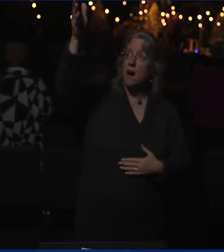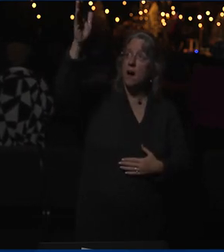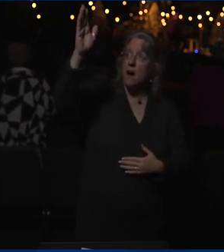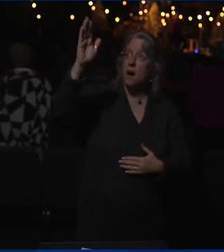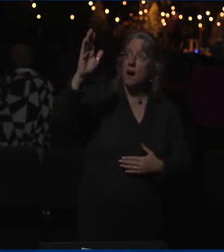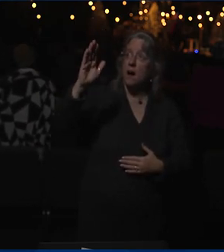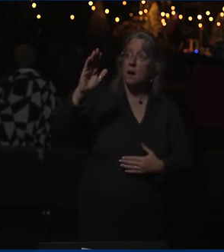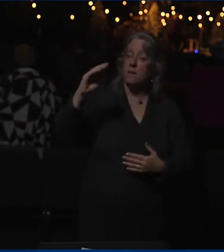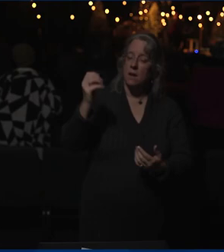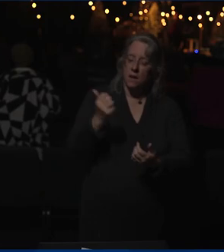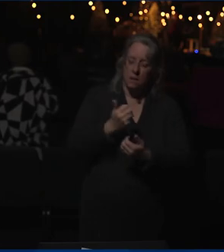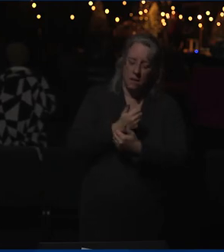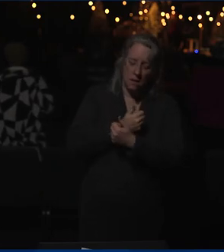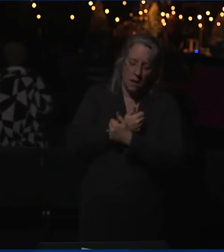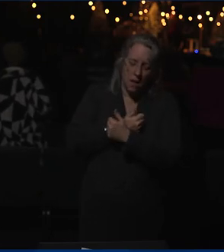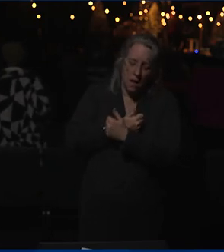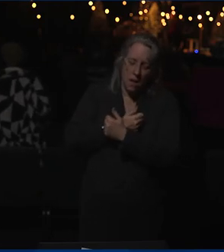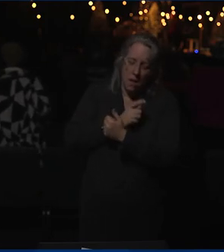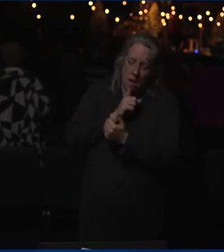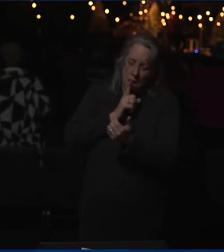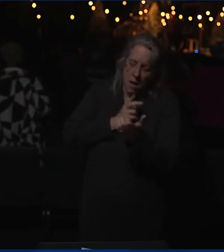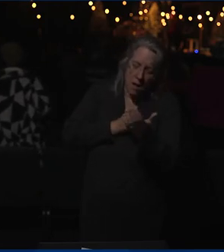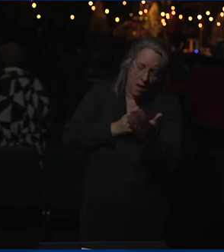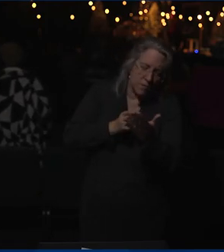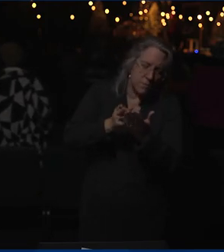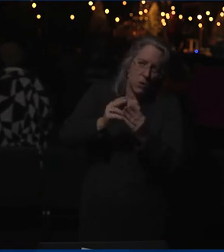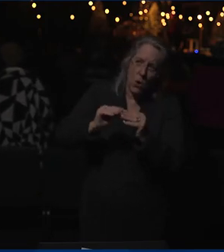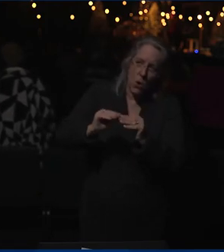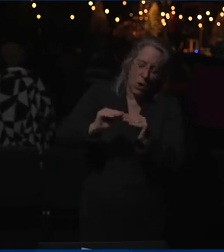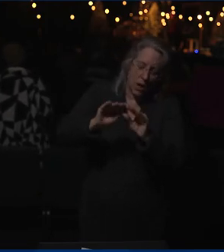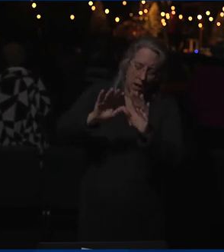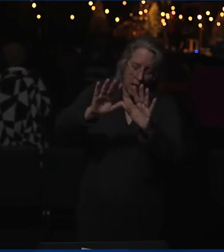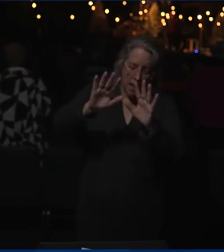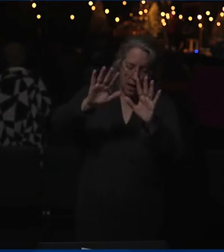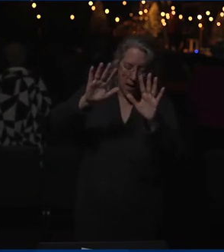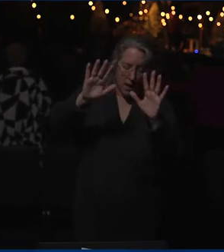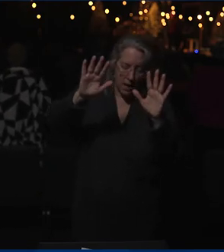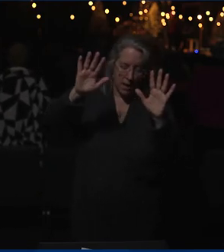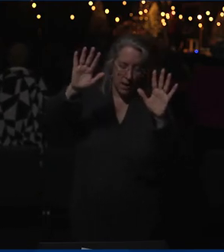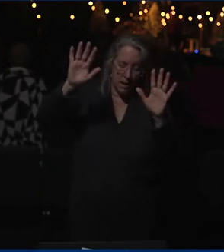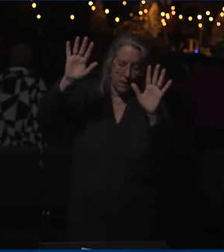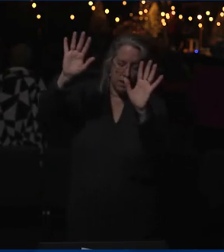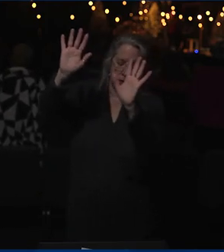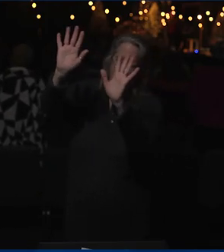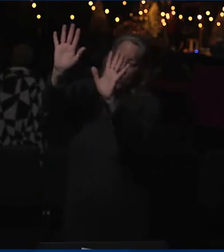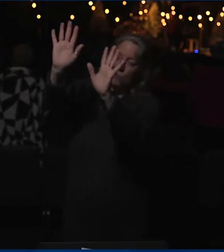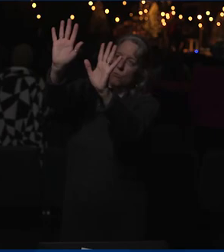Love's pure love.